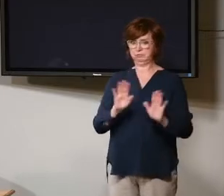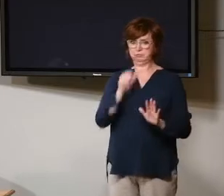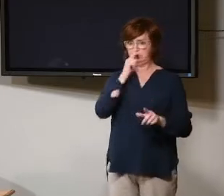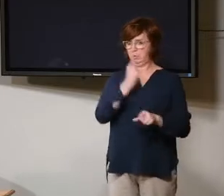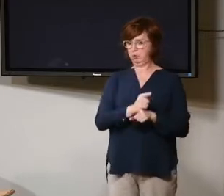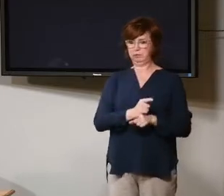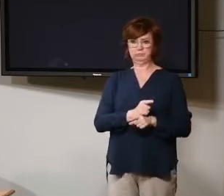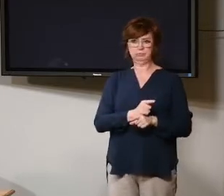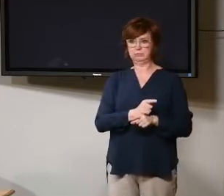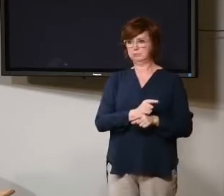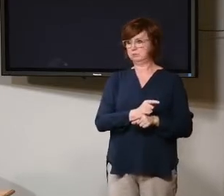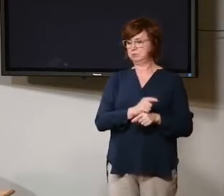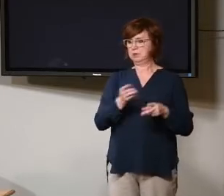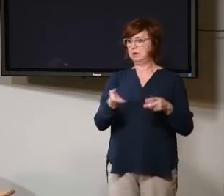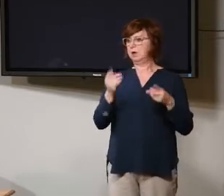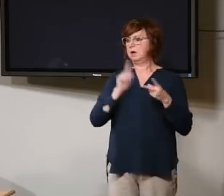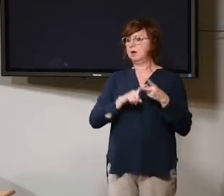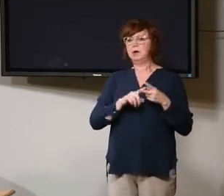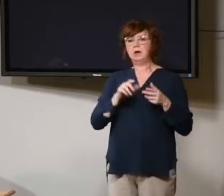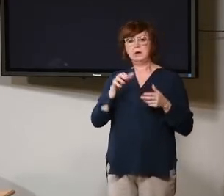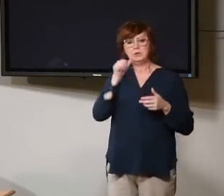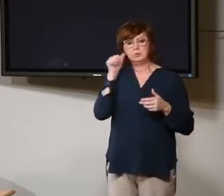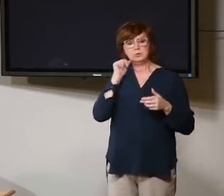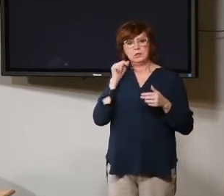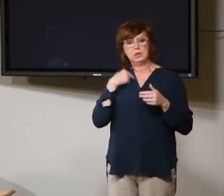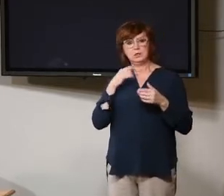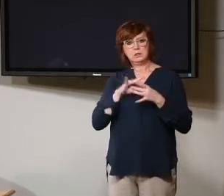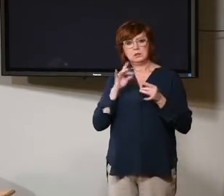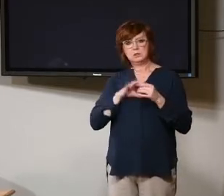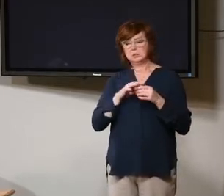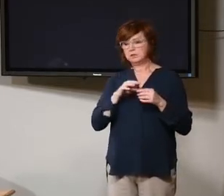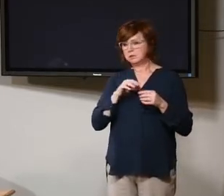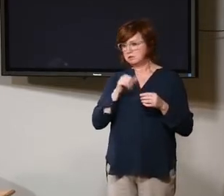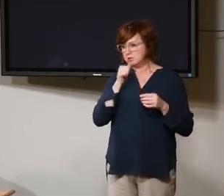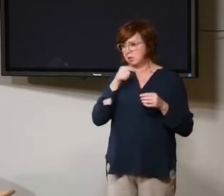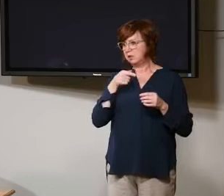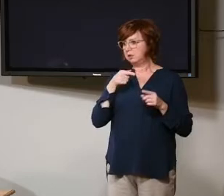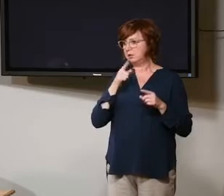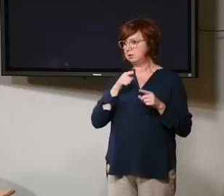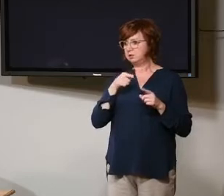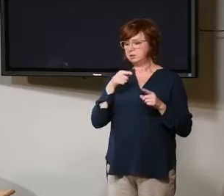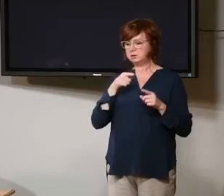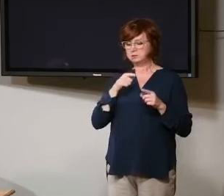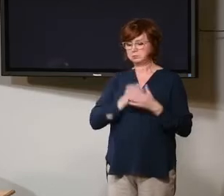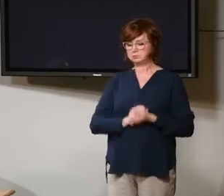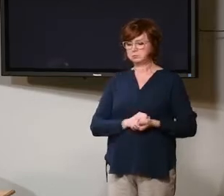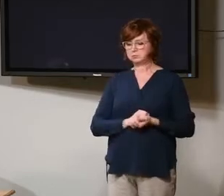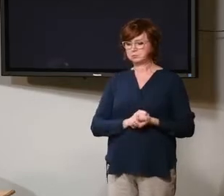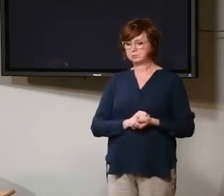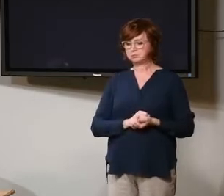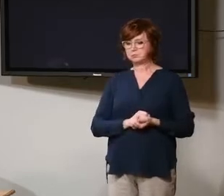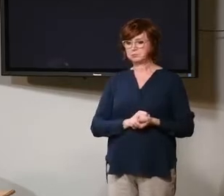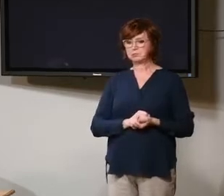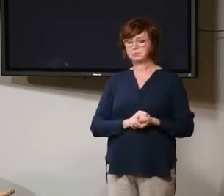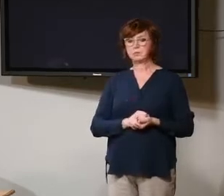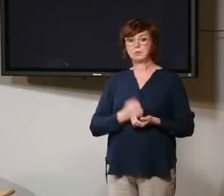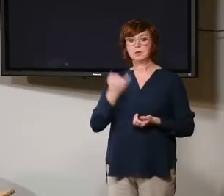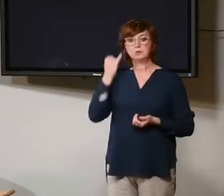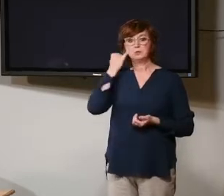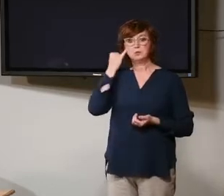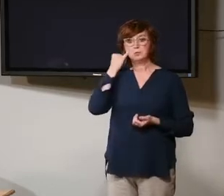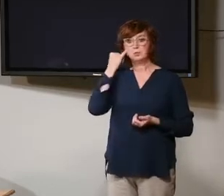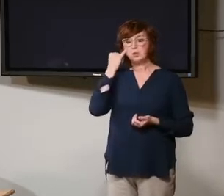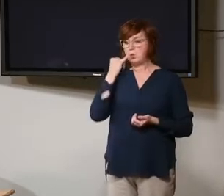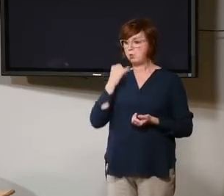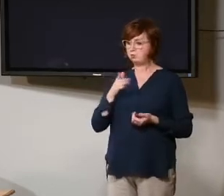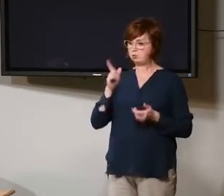like I said yesterday, it's also how you interact. If you are sitting in a room,